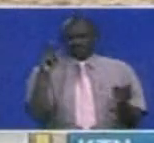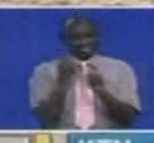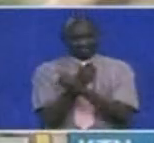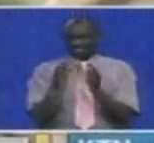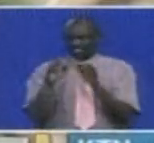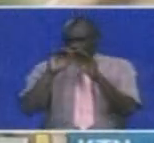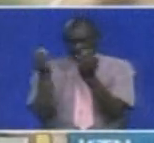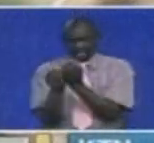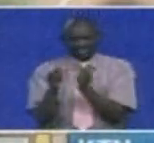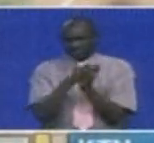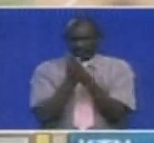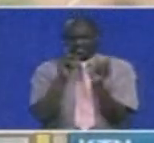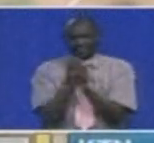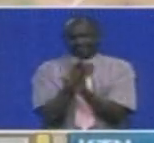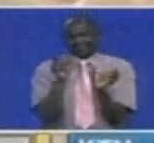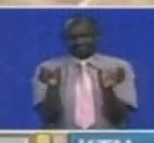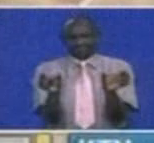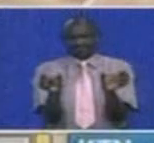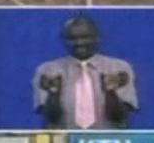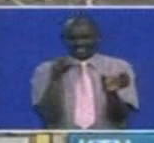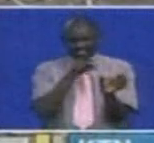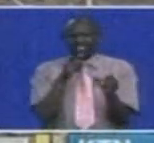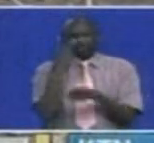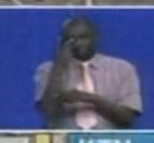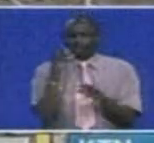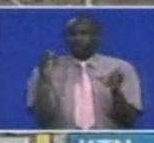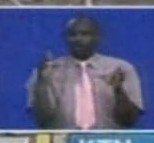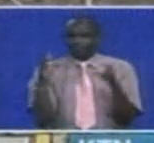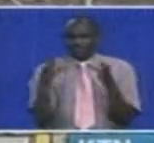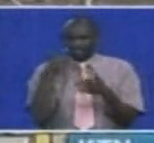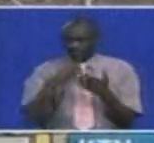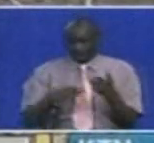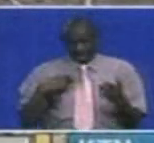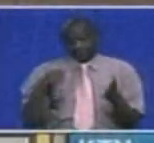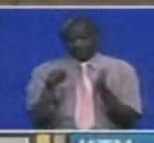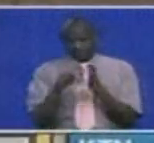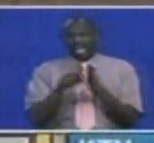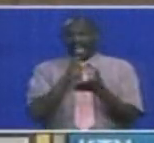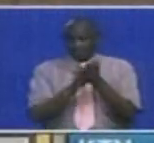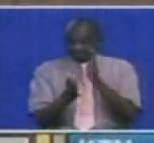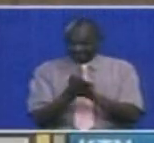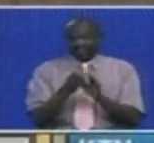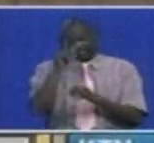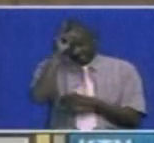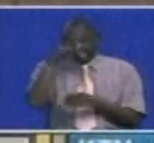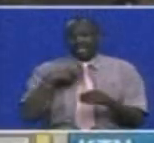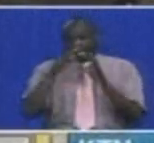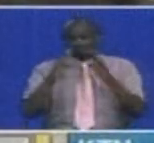worlds. The thorny relationship between the two communities resulting to this: empty villages and locked